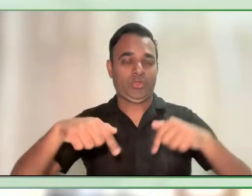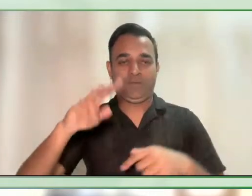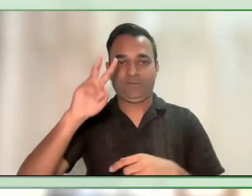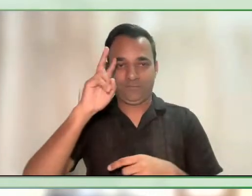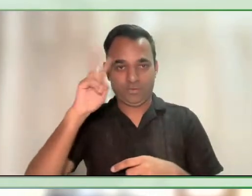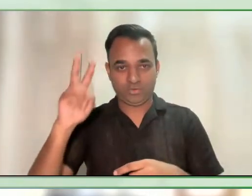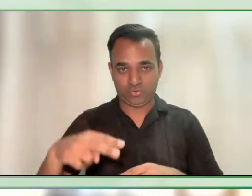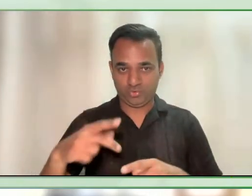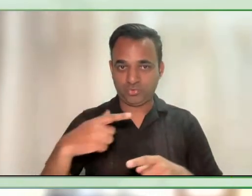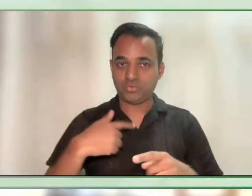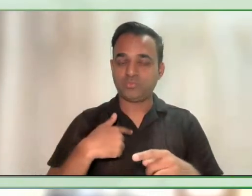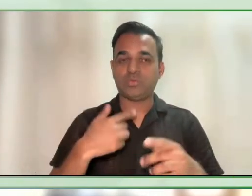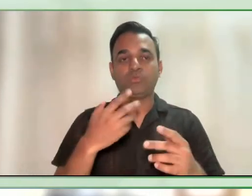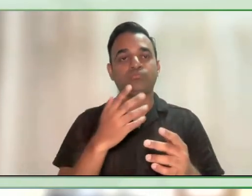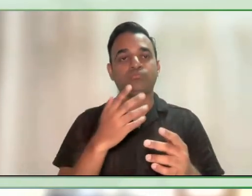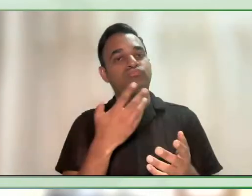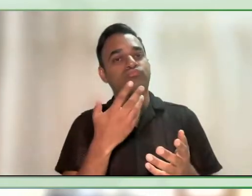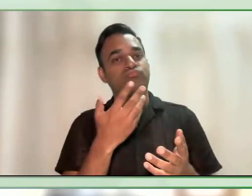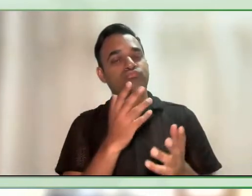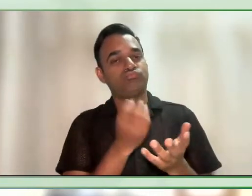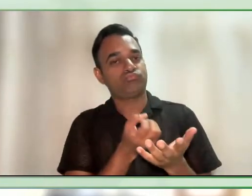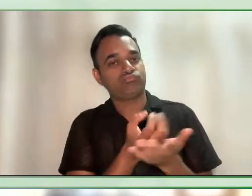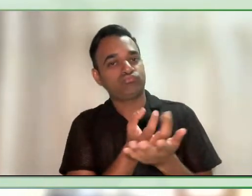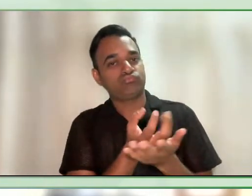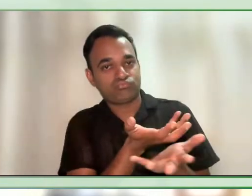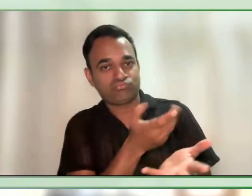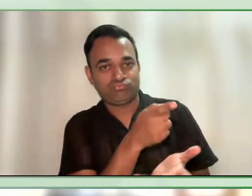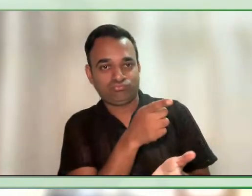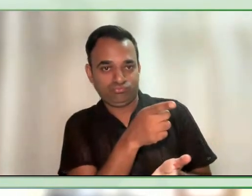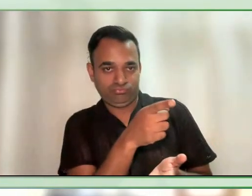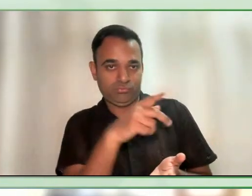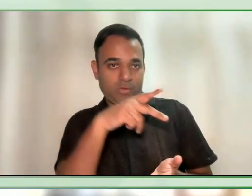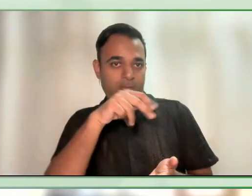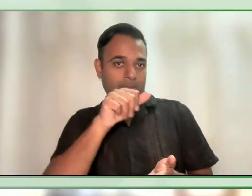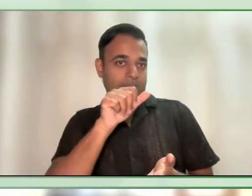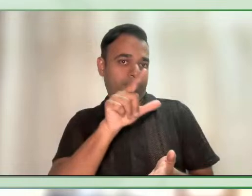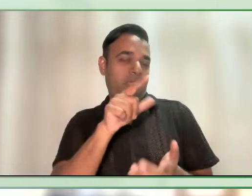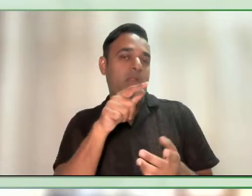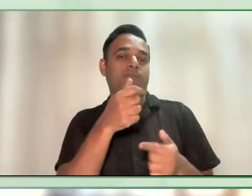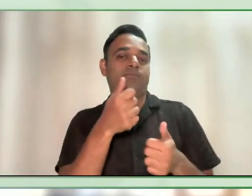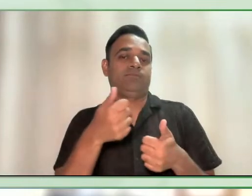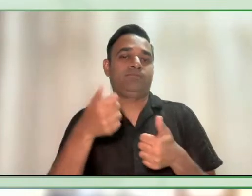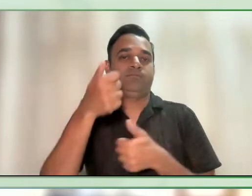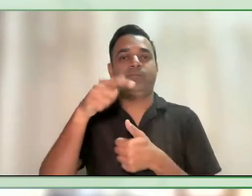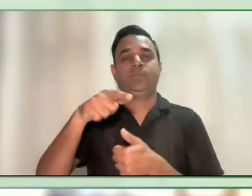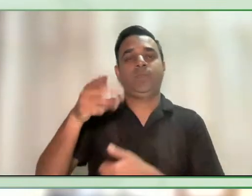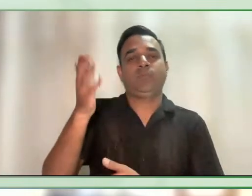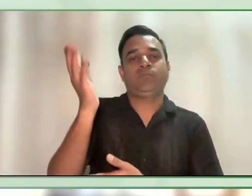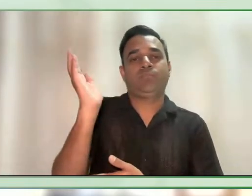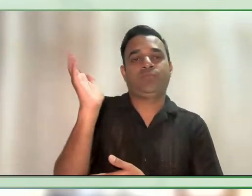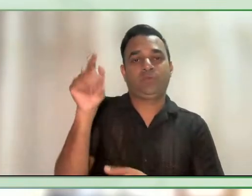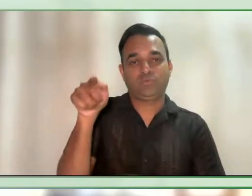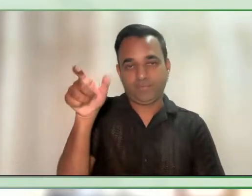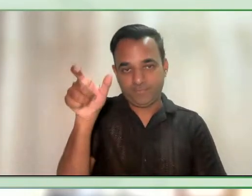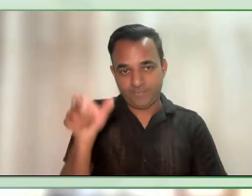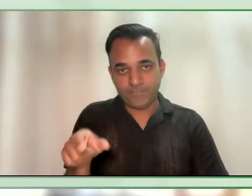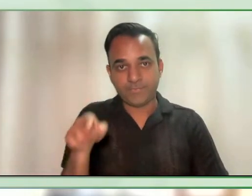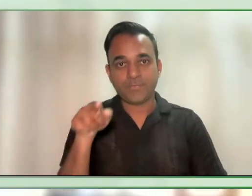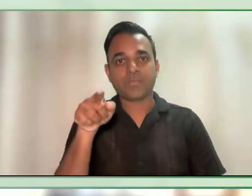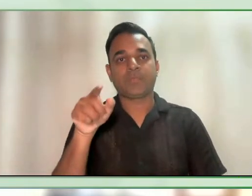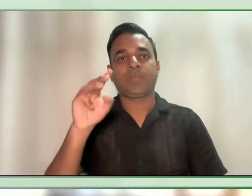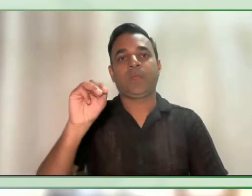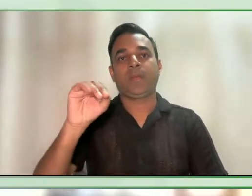the executive director of the Harvard Law School project on disability, not surprisingly, in